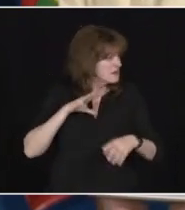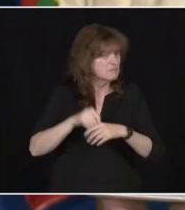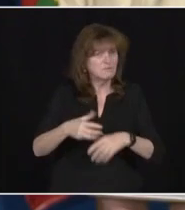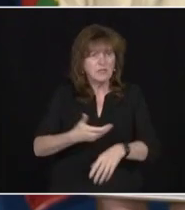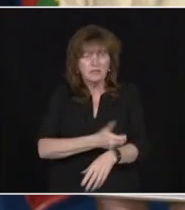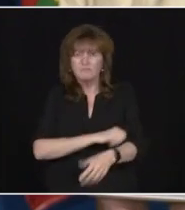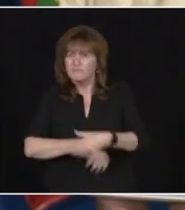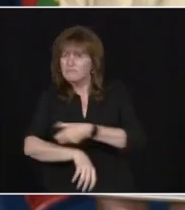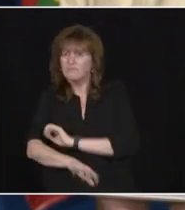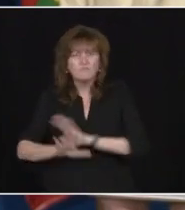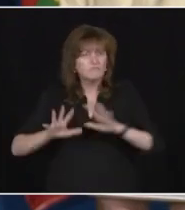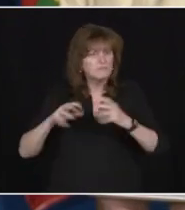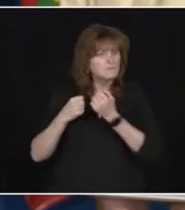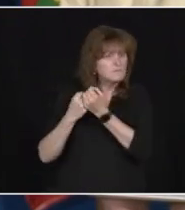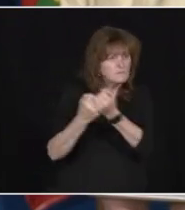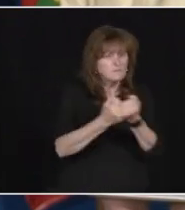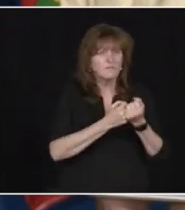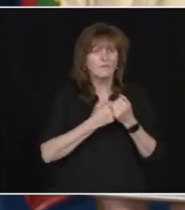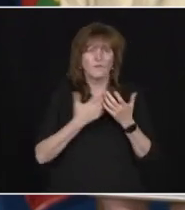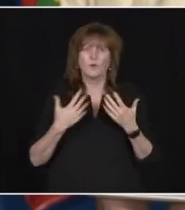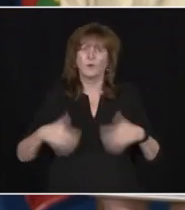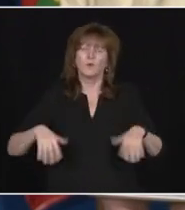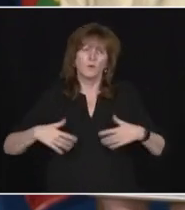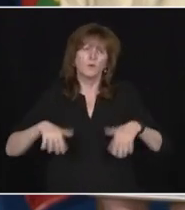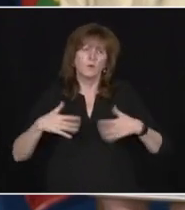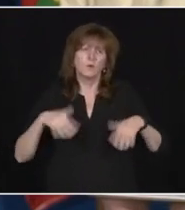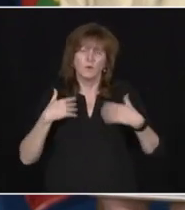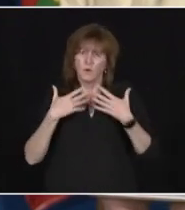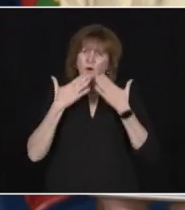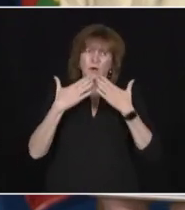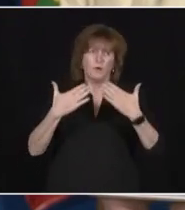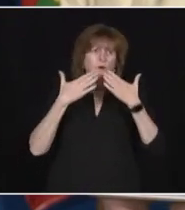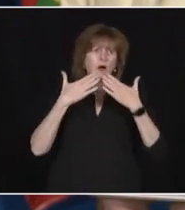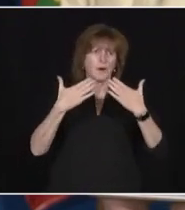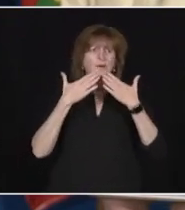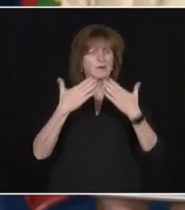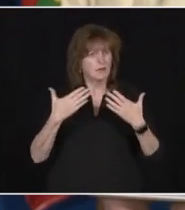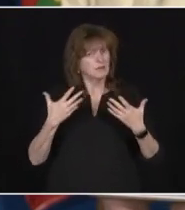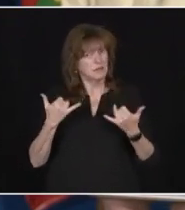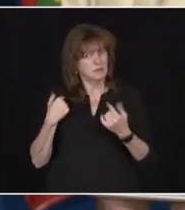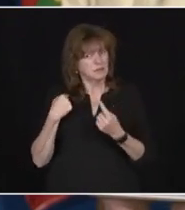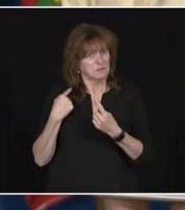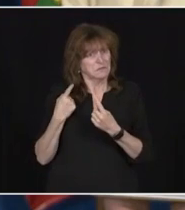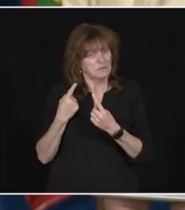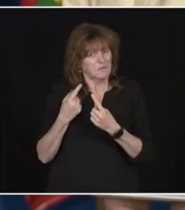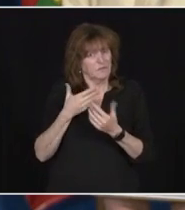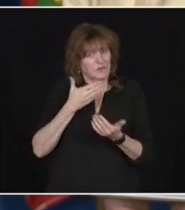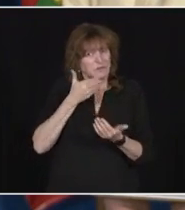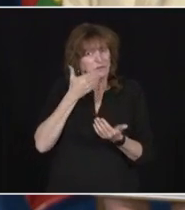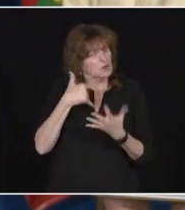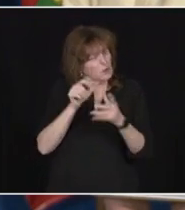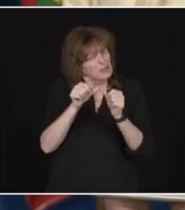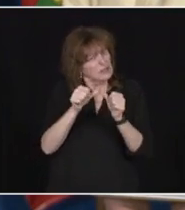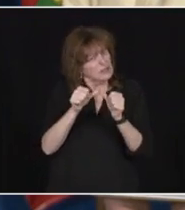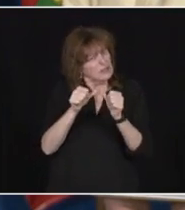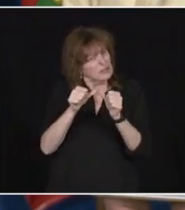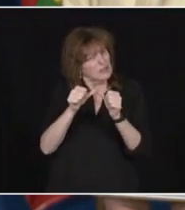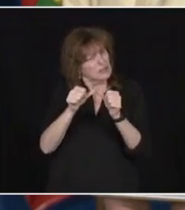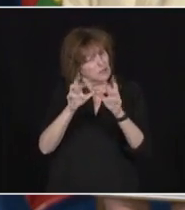just so grateful we've come so far, and we're going to continue moving in, hopefully, in this